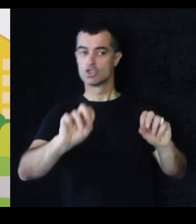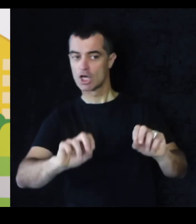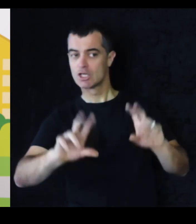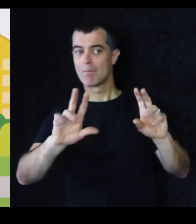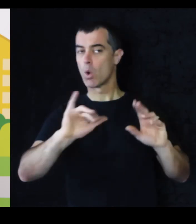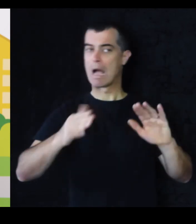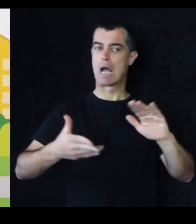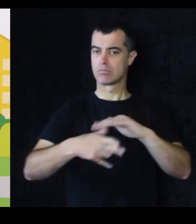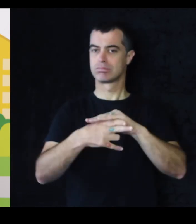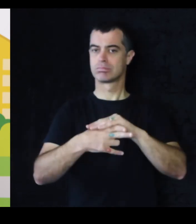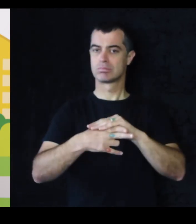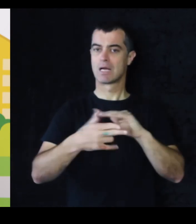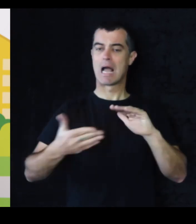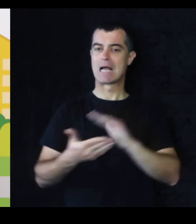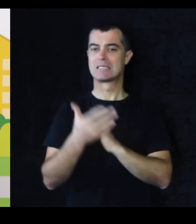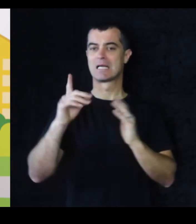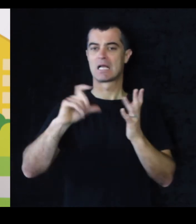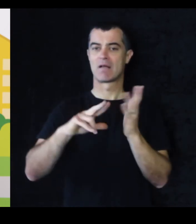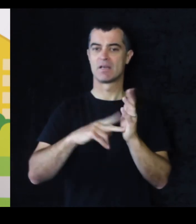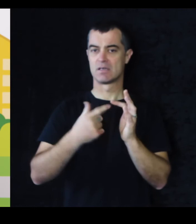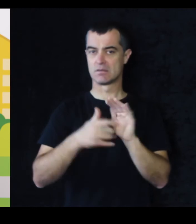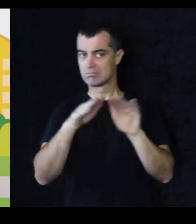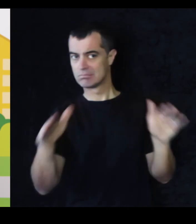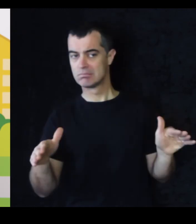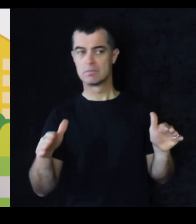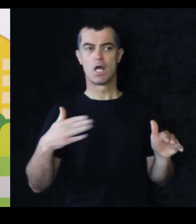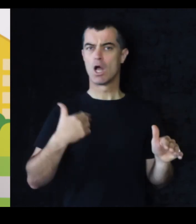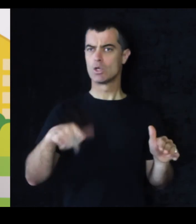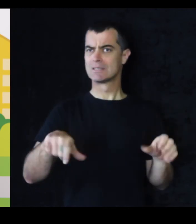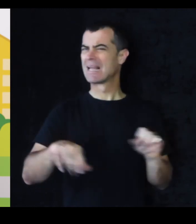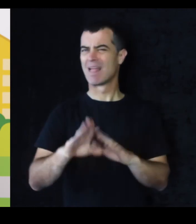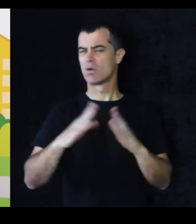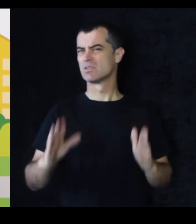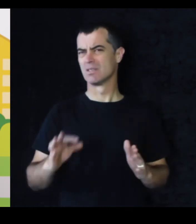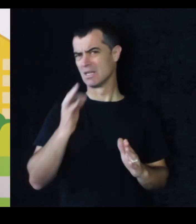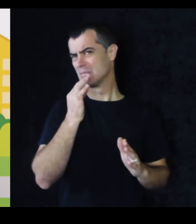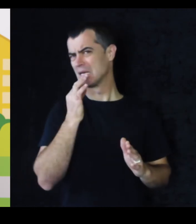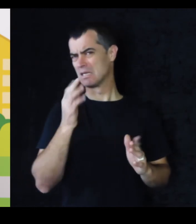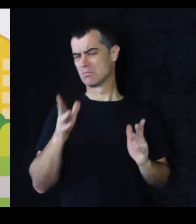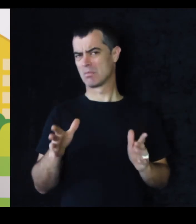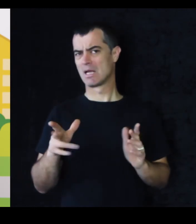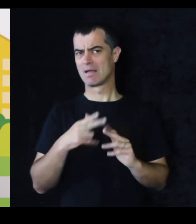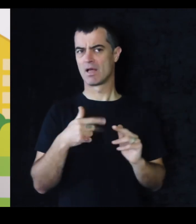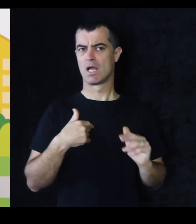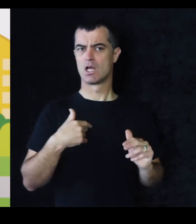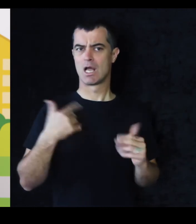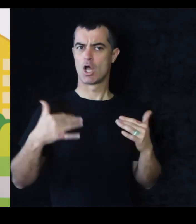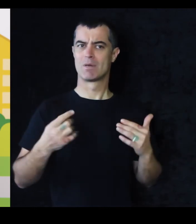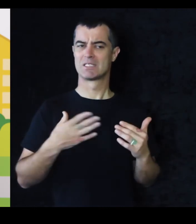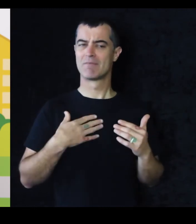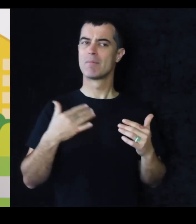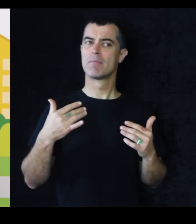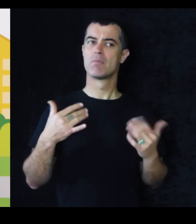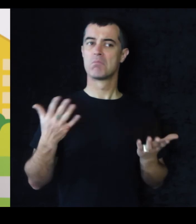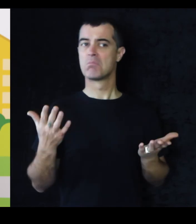somewhere undercover. And I don't use the scooter within the house. That would be kind of unusual, like if I'd, injured myself in